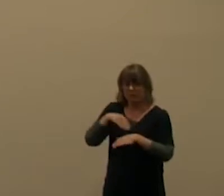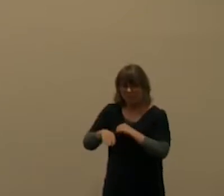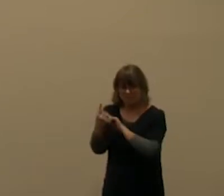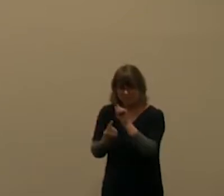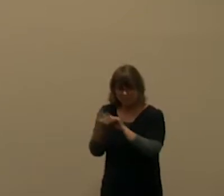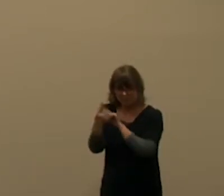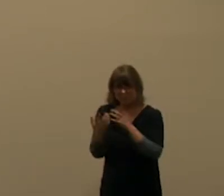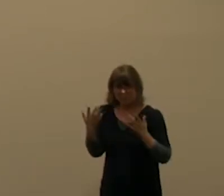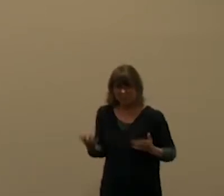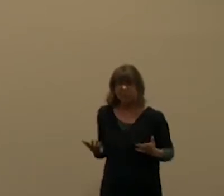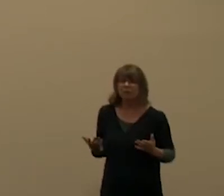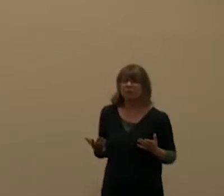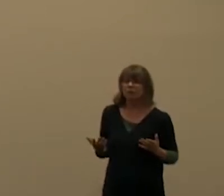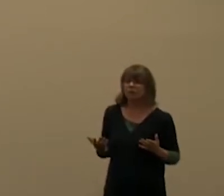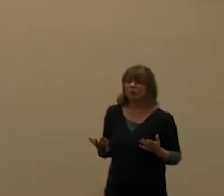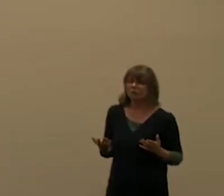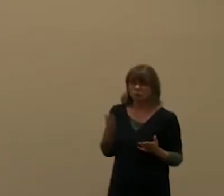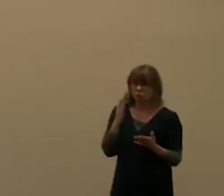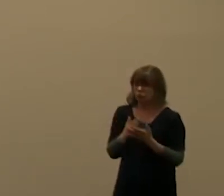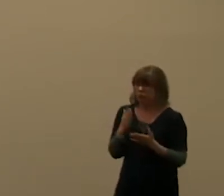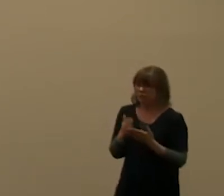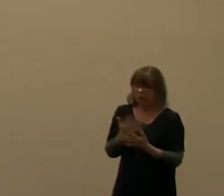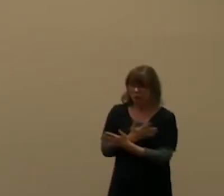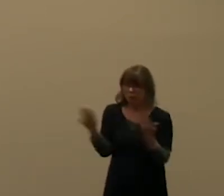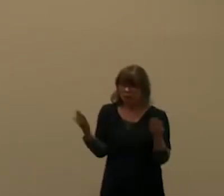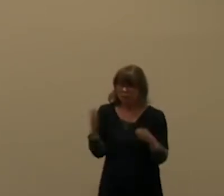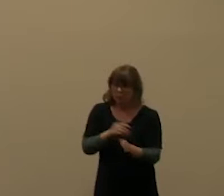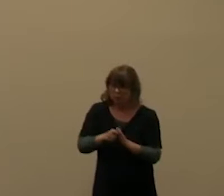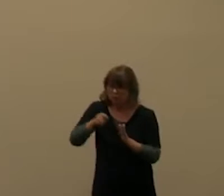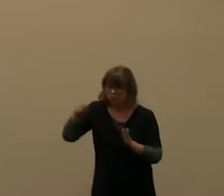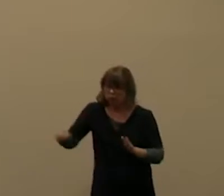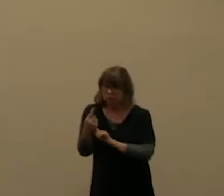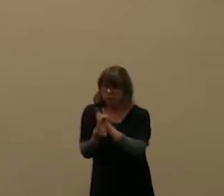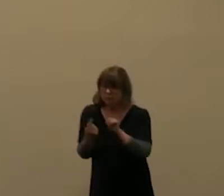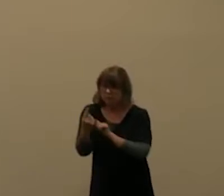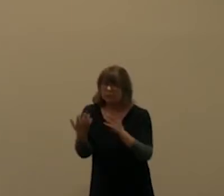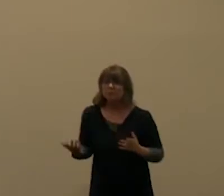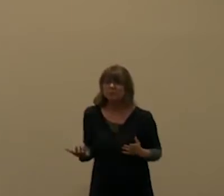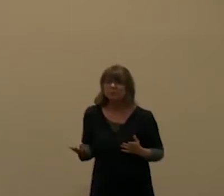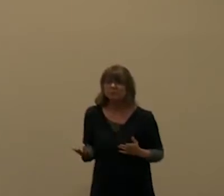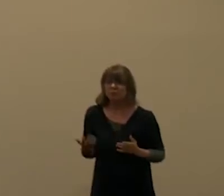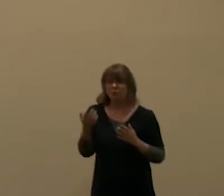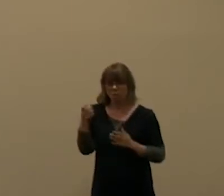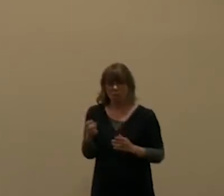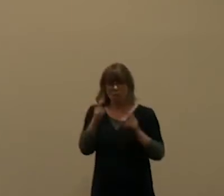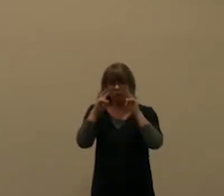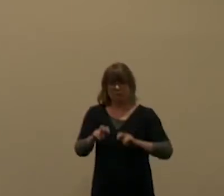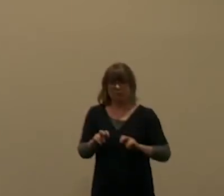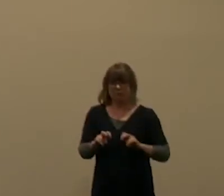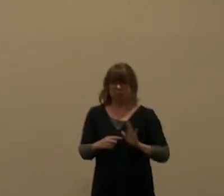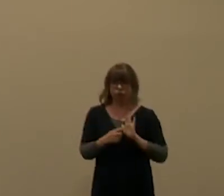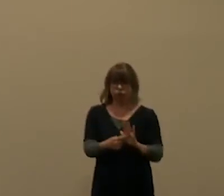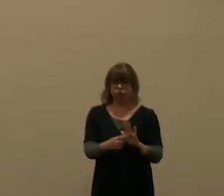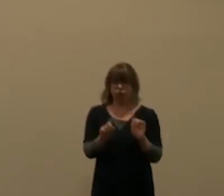meetings. So are we really spending that much time in meetings? And what they actually saw in their analysis was